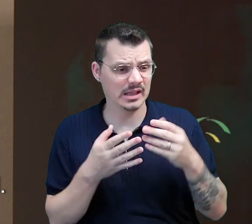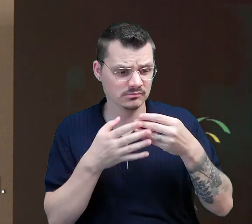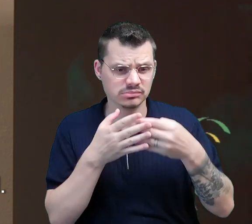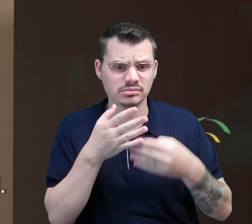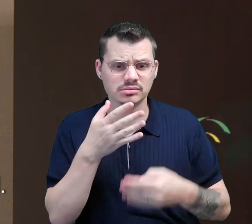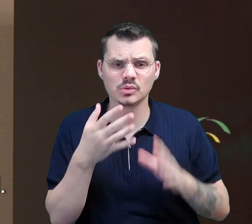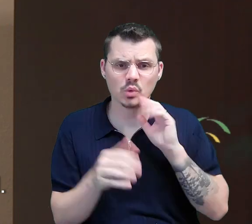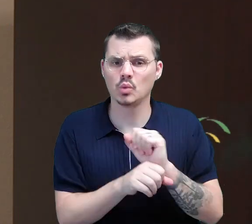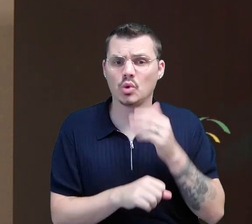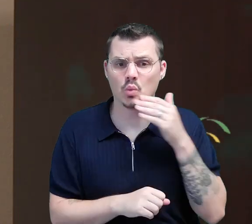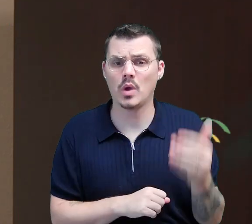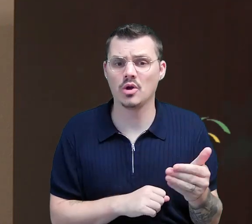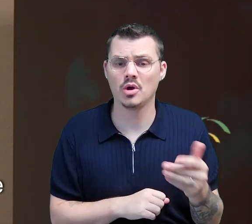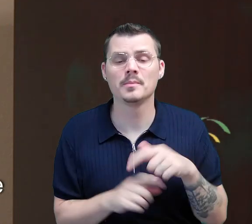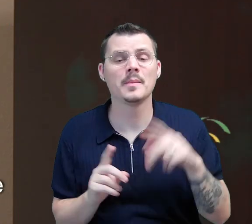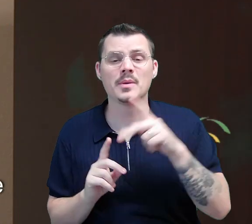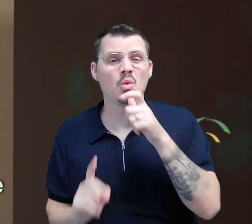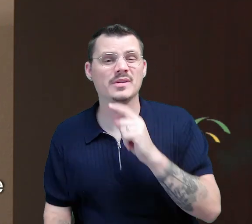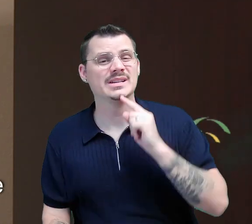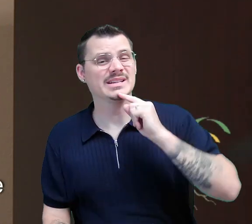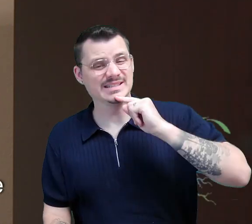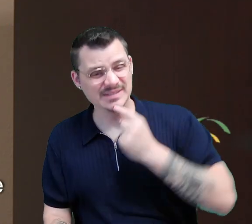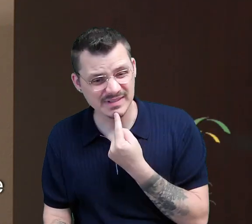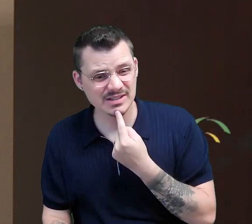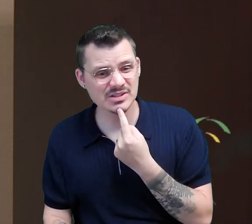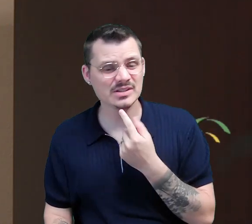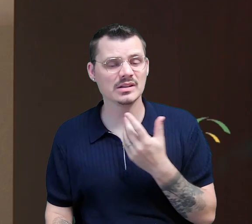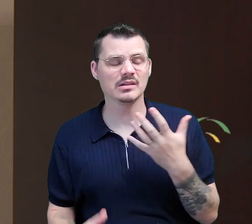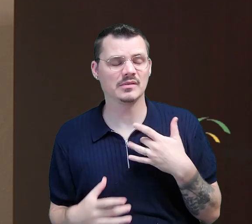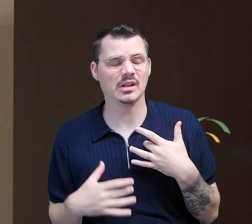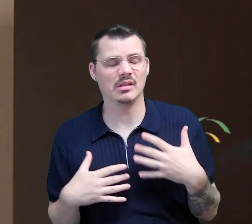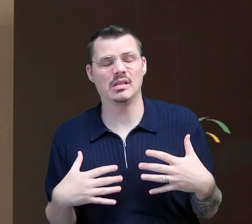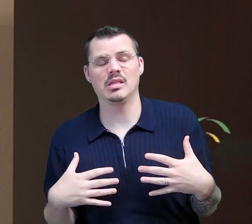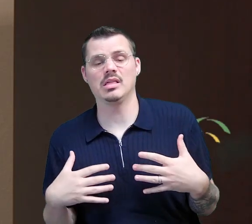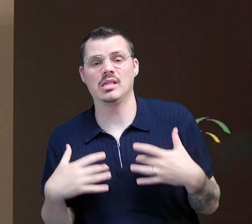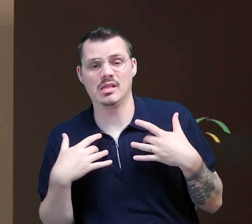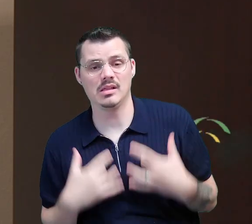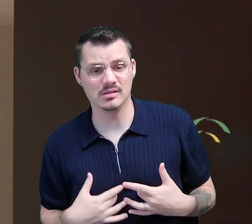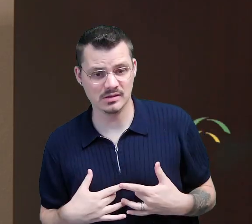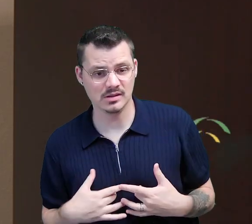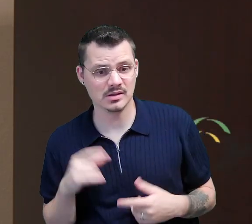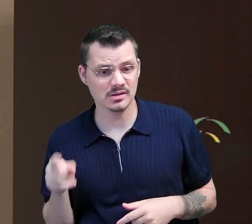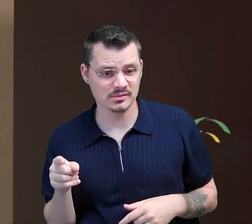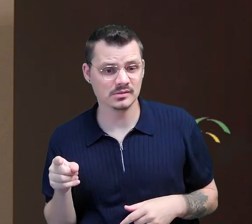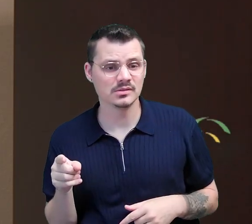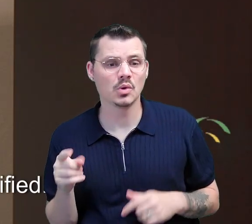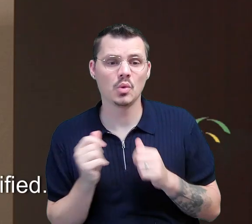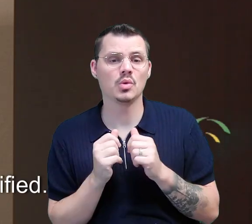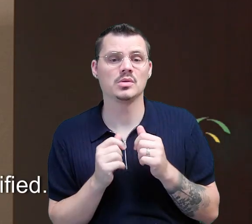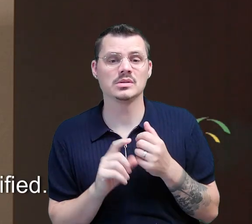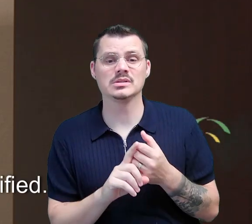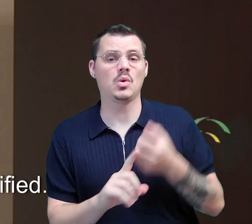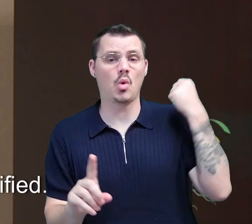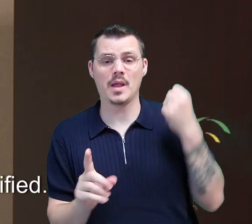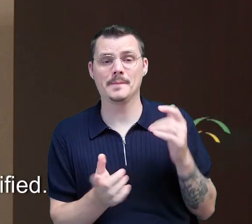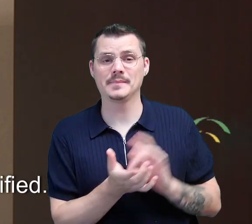things work pretty well. But for the people with the severe incapacitating depression,